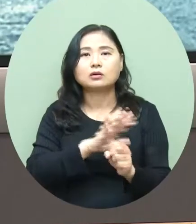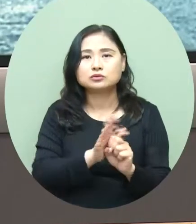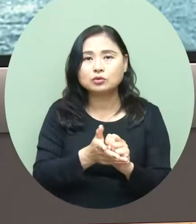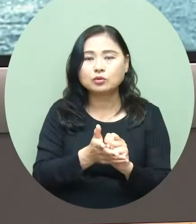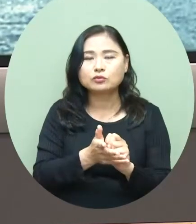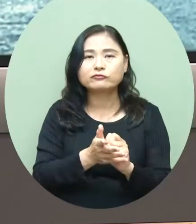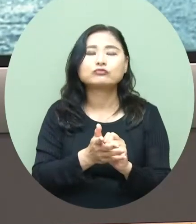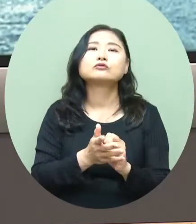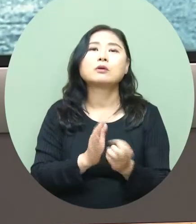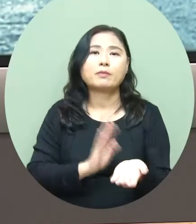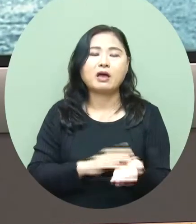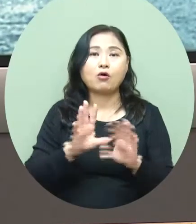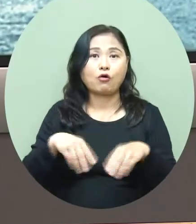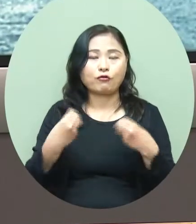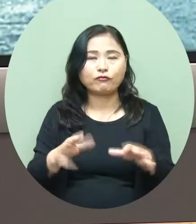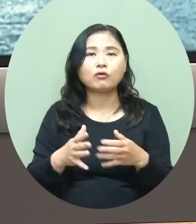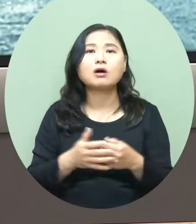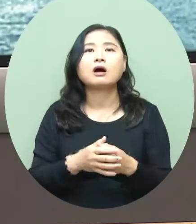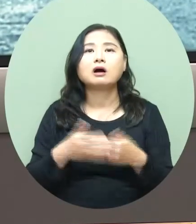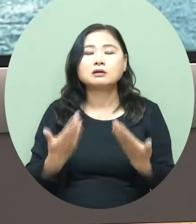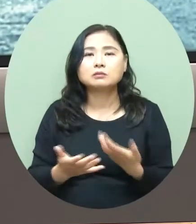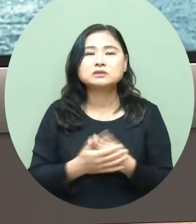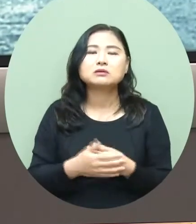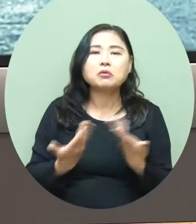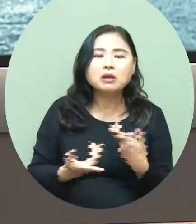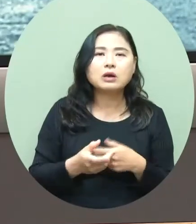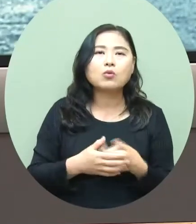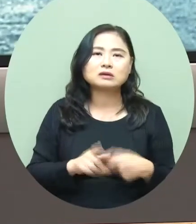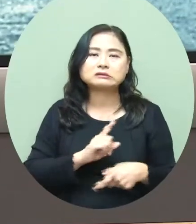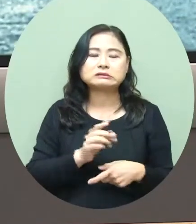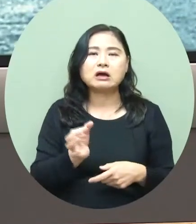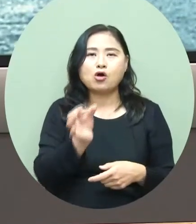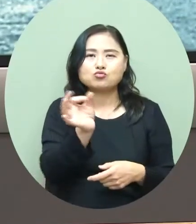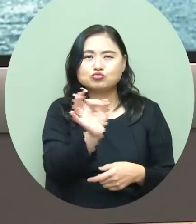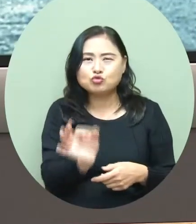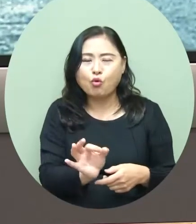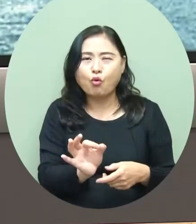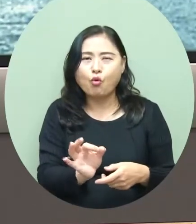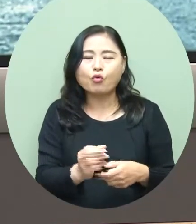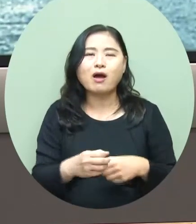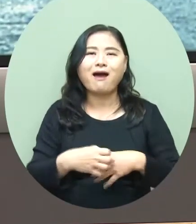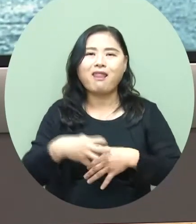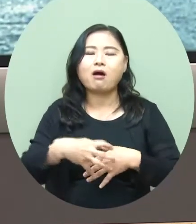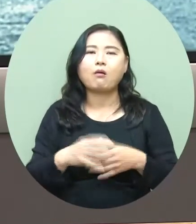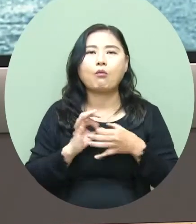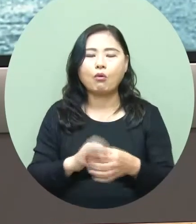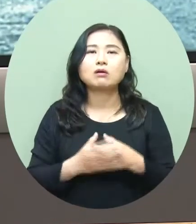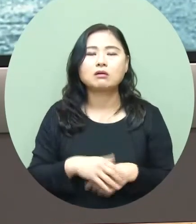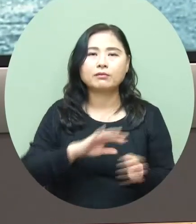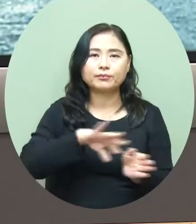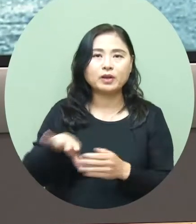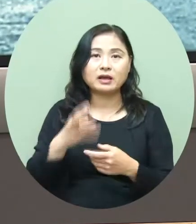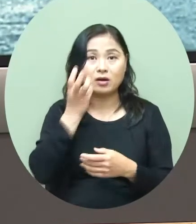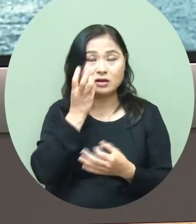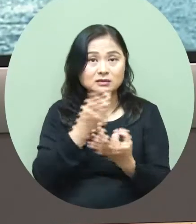that this patient recovered from COVID. But the death may have to do with his existing condition, the